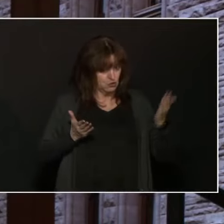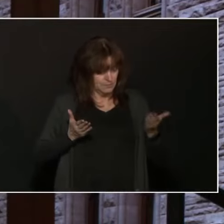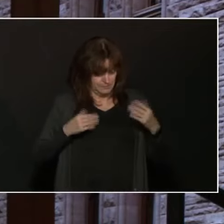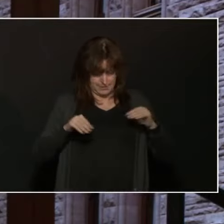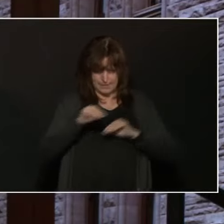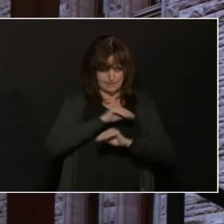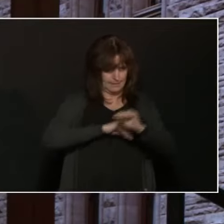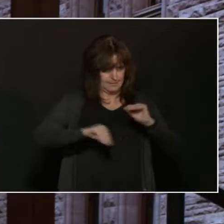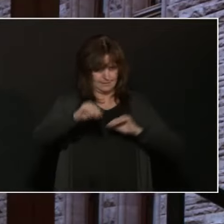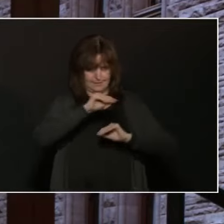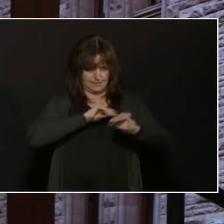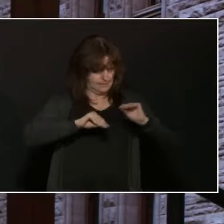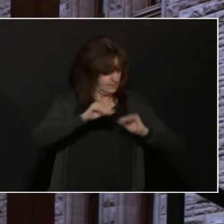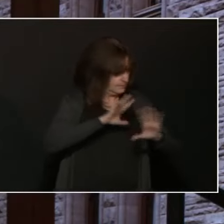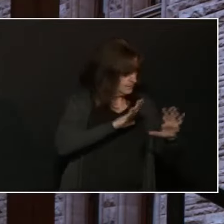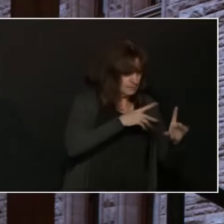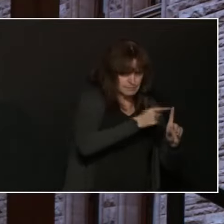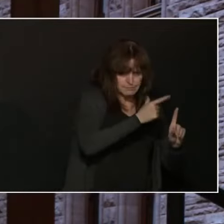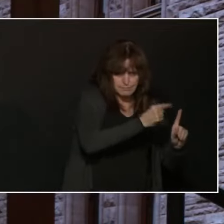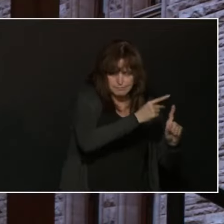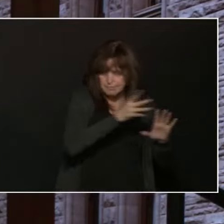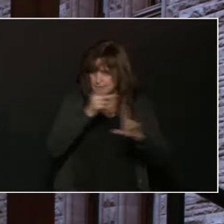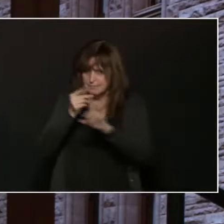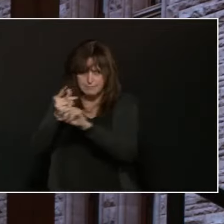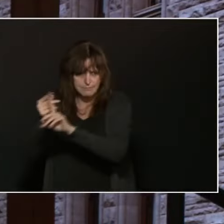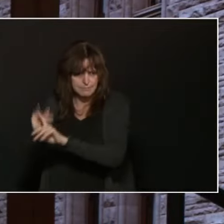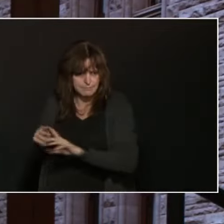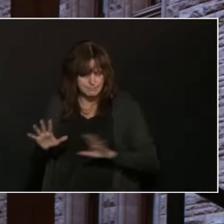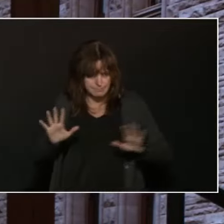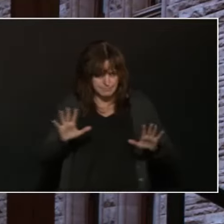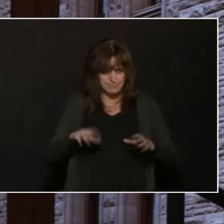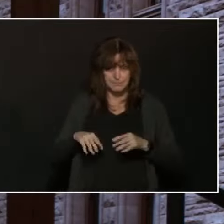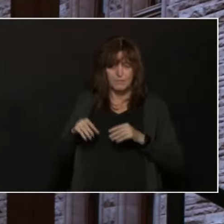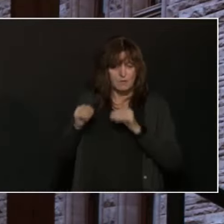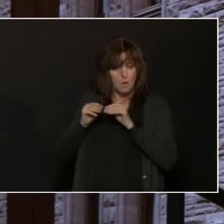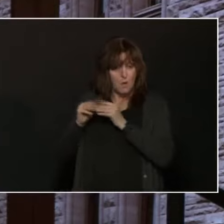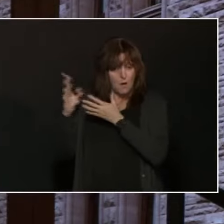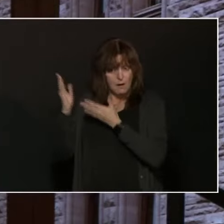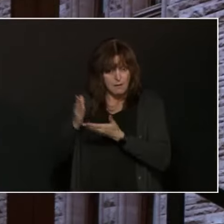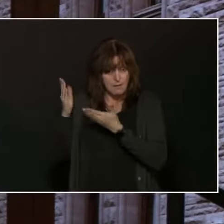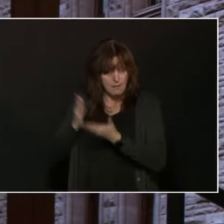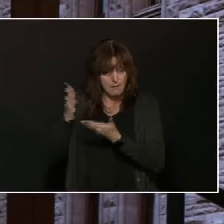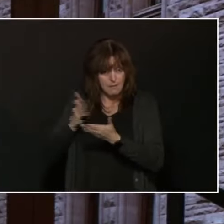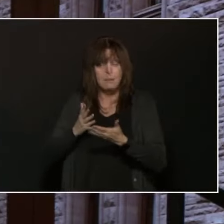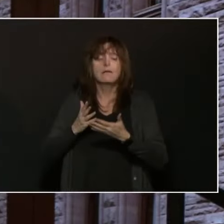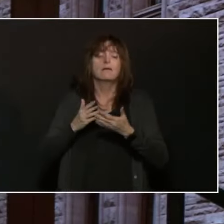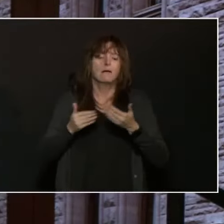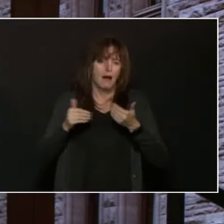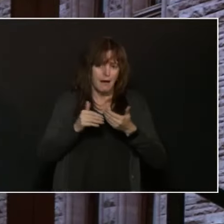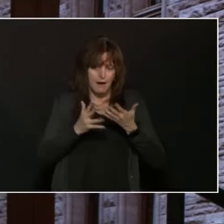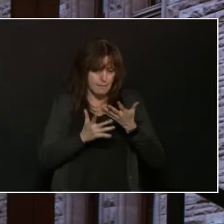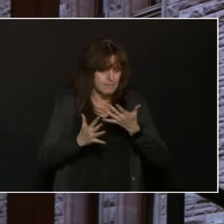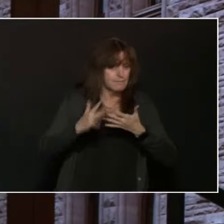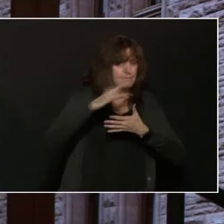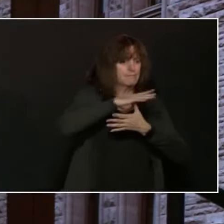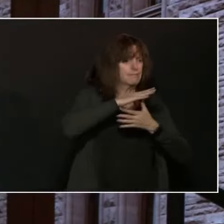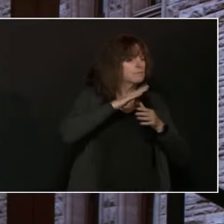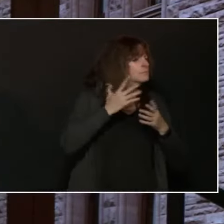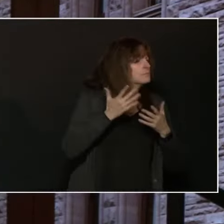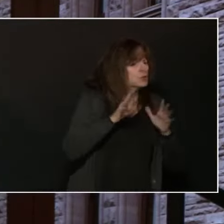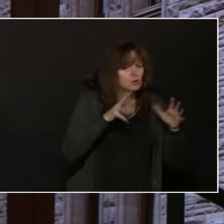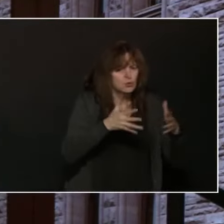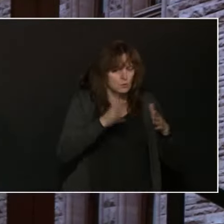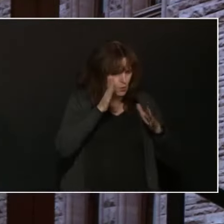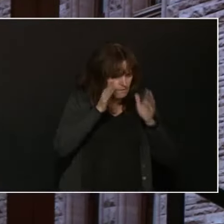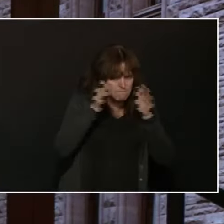And then when we get our vaccine coming back again, to get to our priority list and catch up on those as soon as we can, still keeping enough back so that we'd